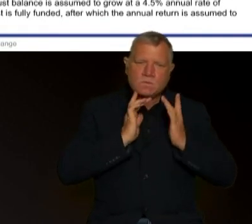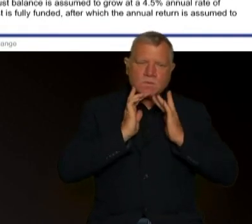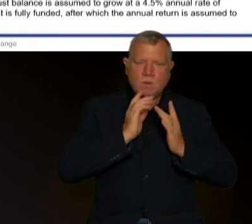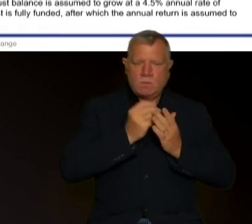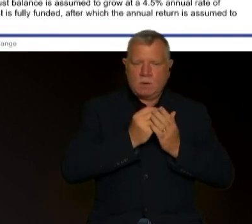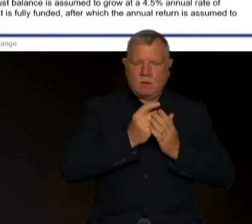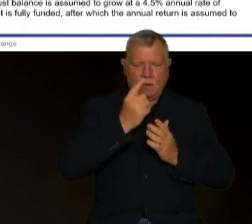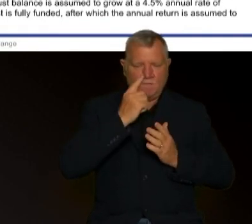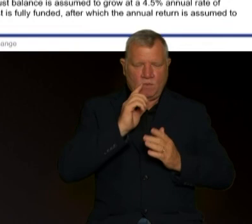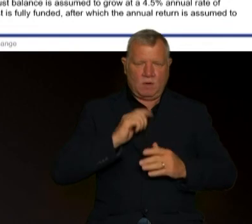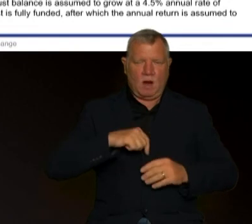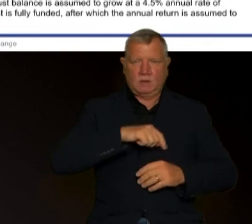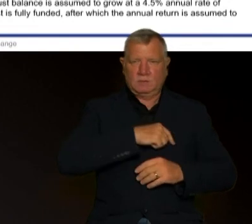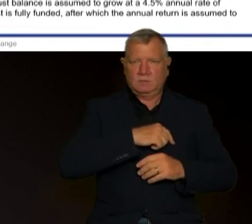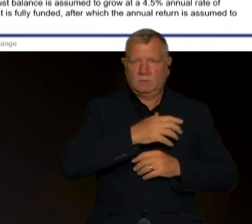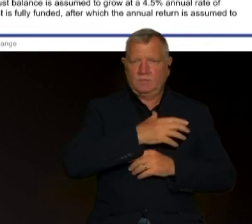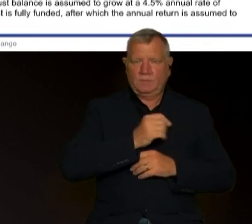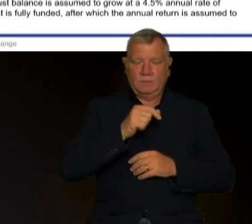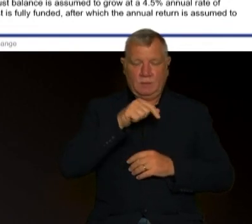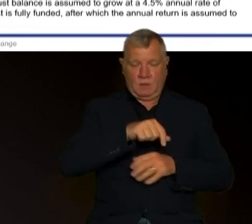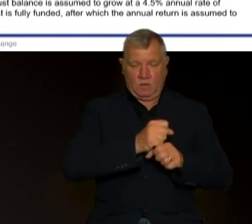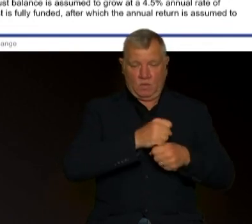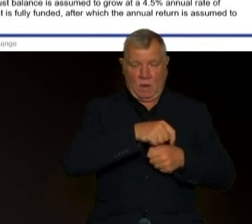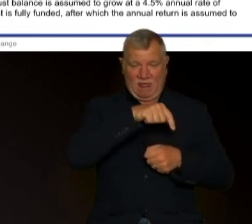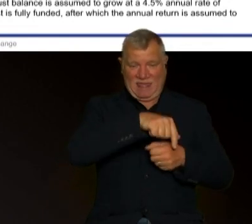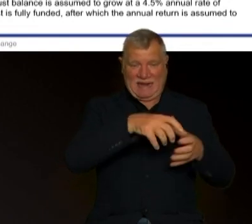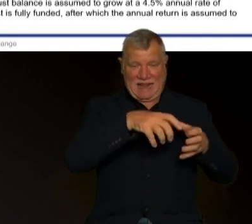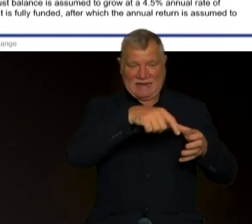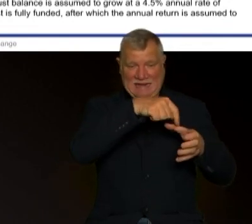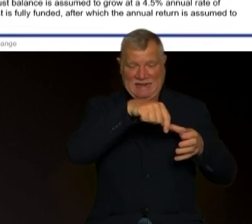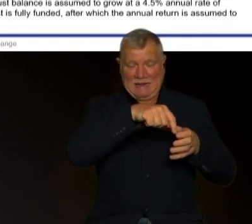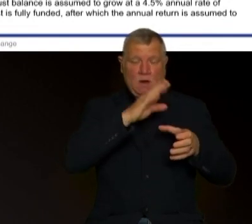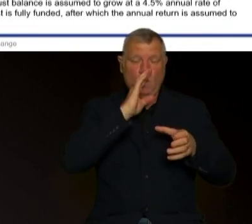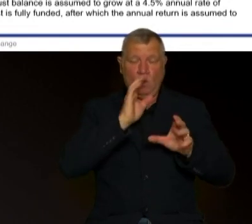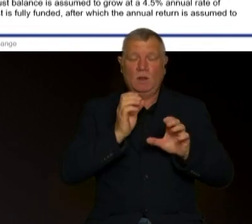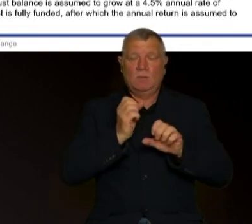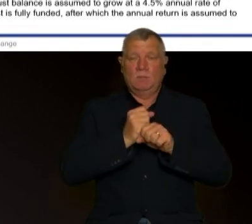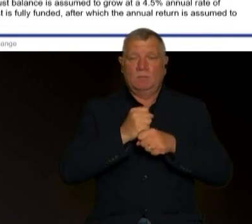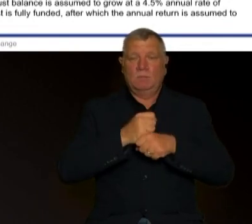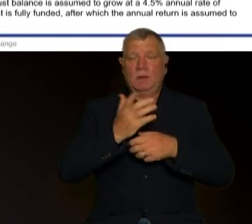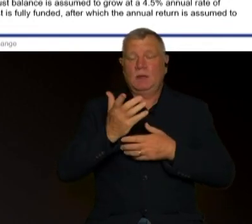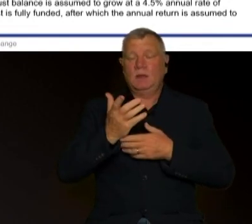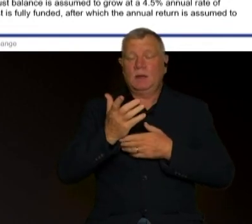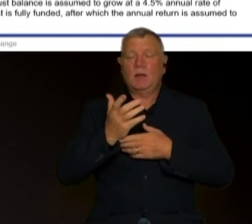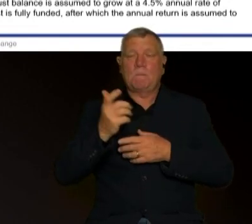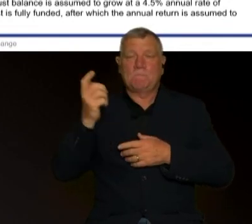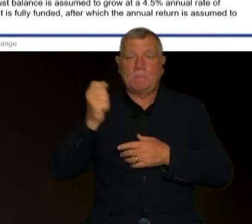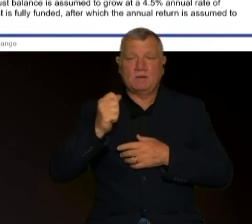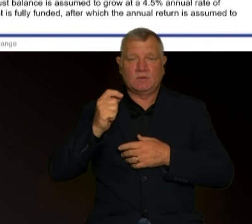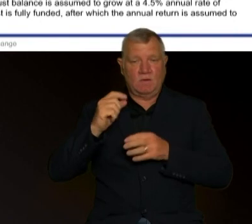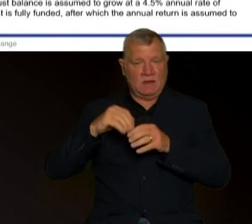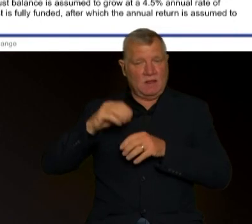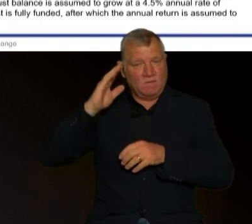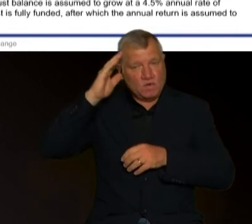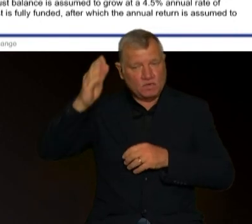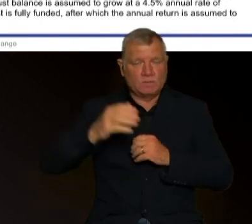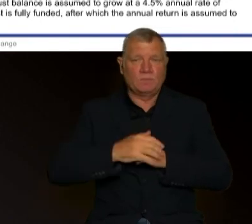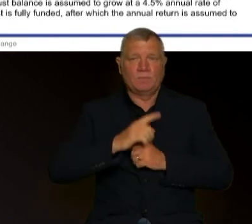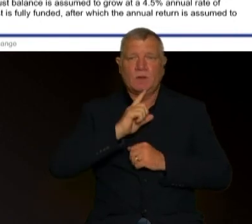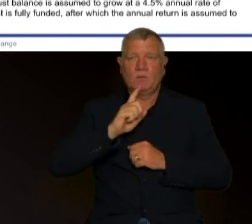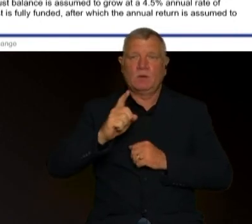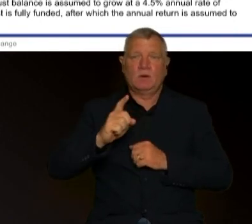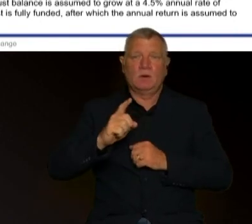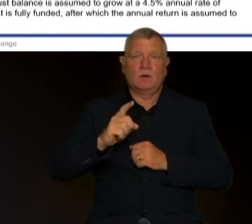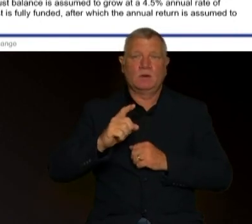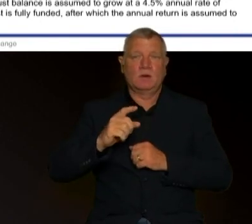to us. With the creation of this entity, you have preserved the ability to make retiree pension payments into the future. And I would note